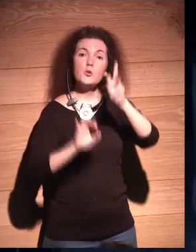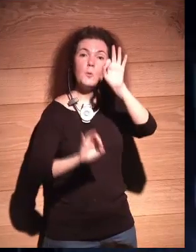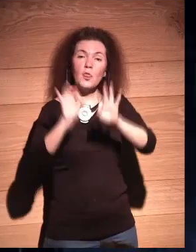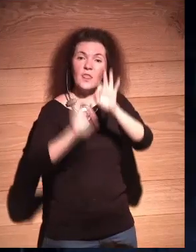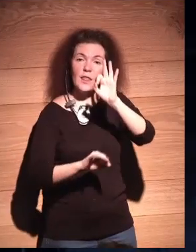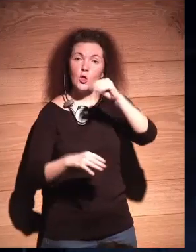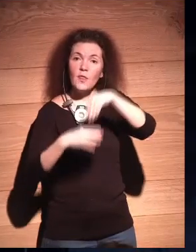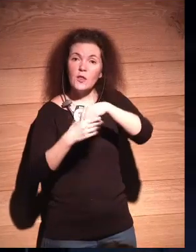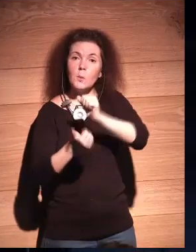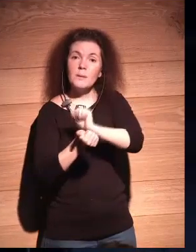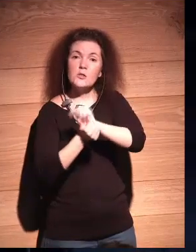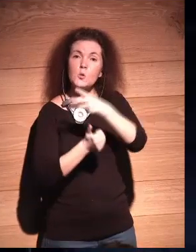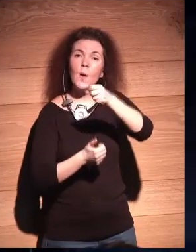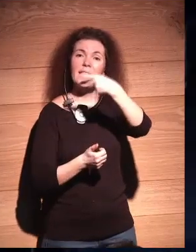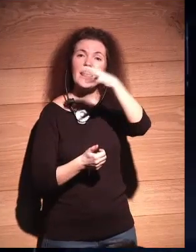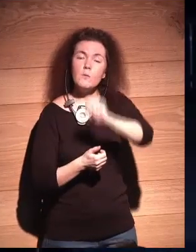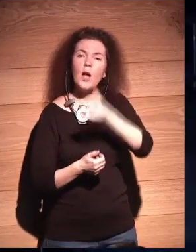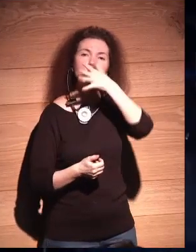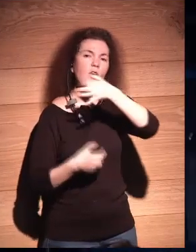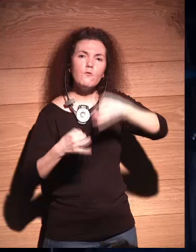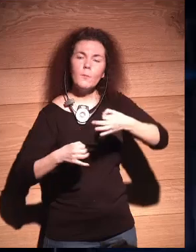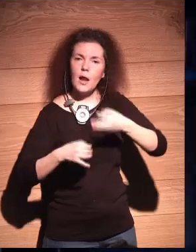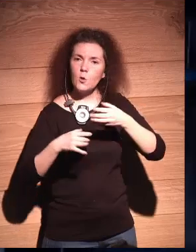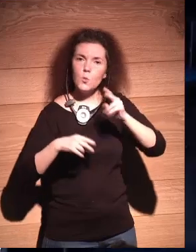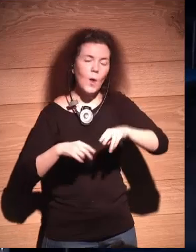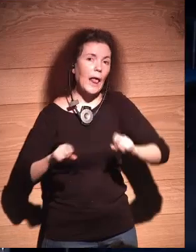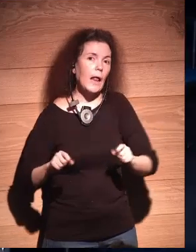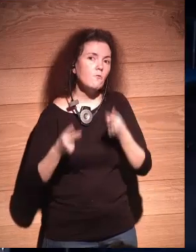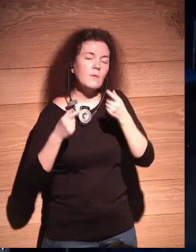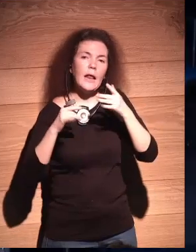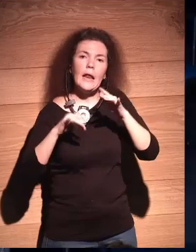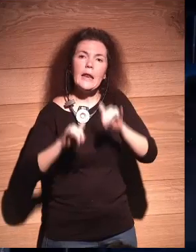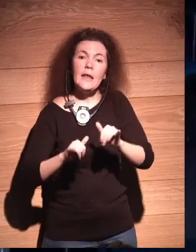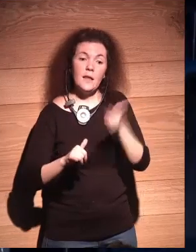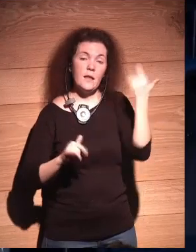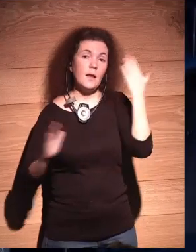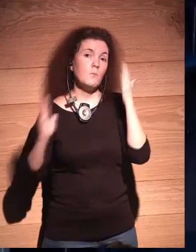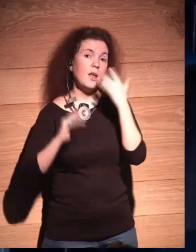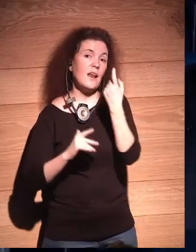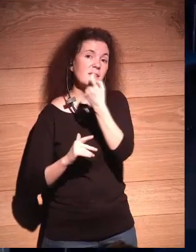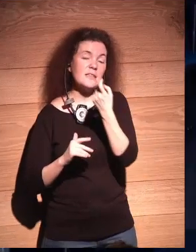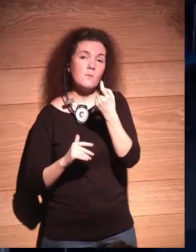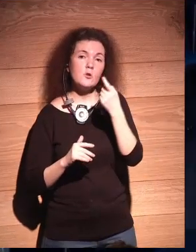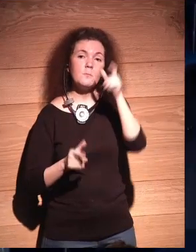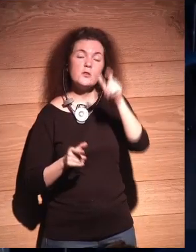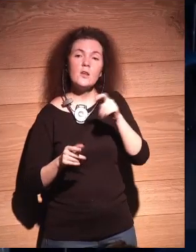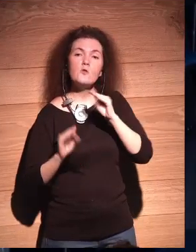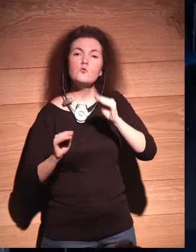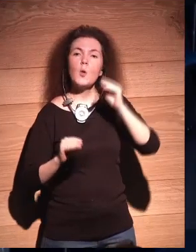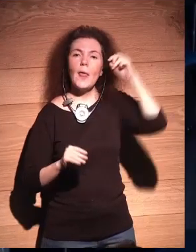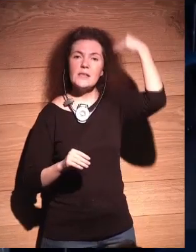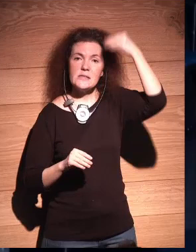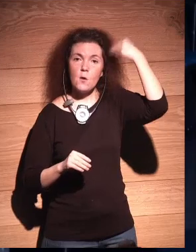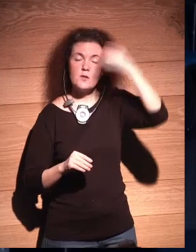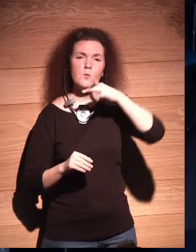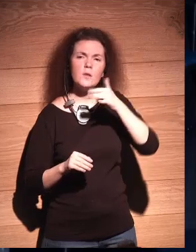pretty much bought. So at that time we needed Saudis because that was the profile of who supposedly were the terrorists. So